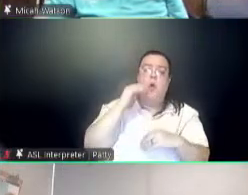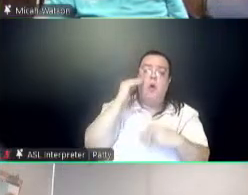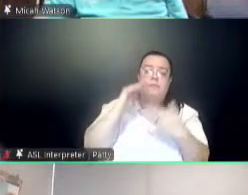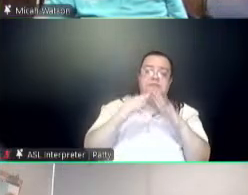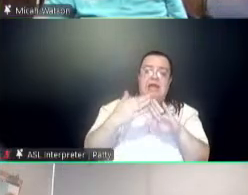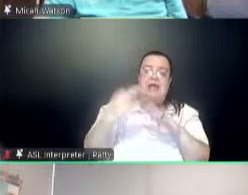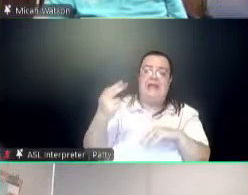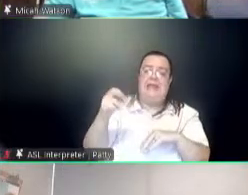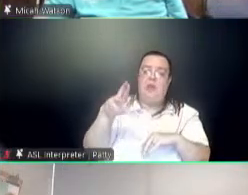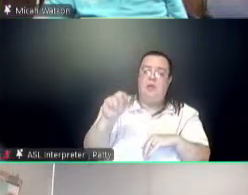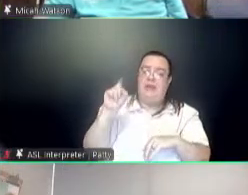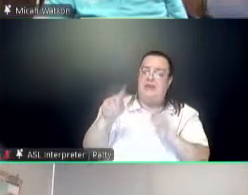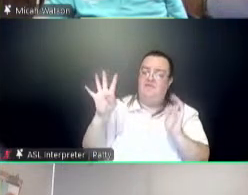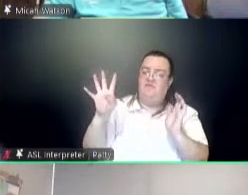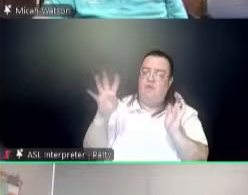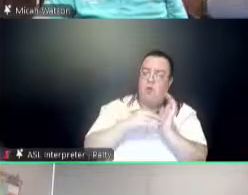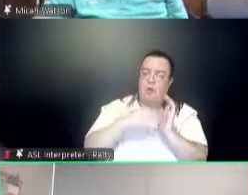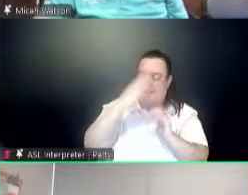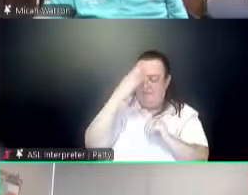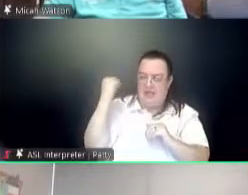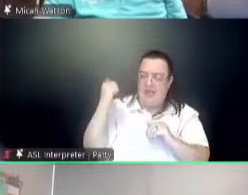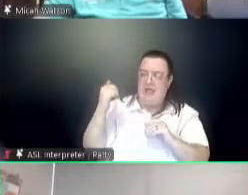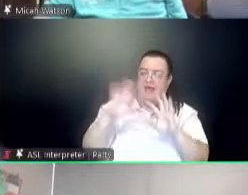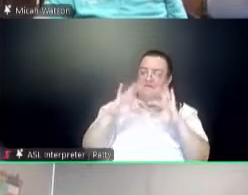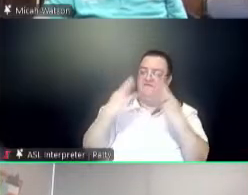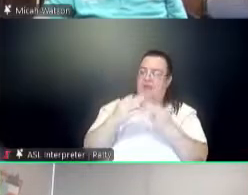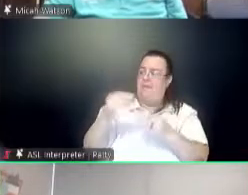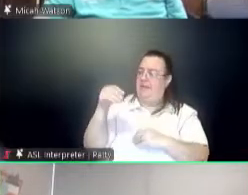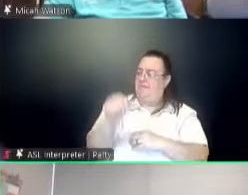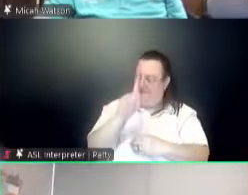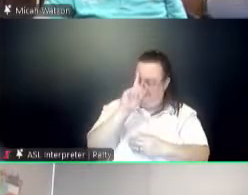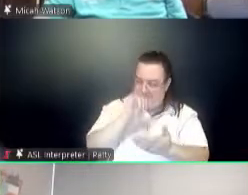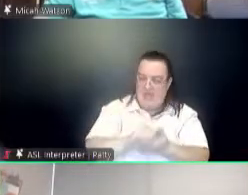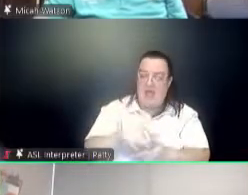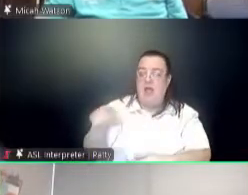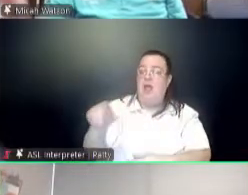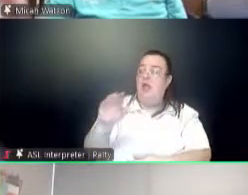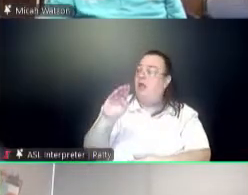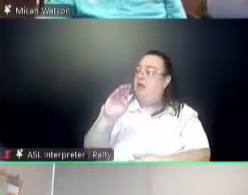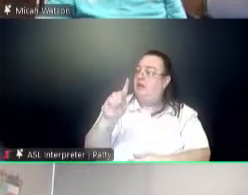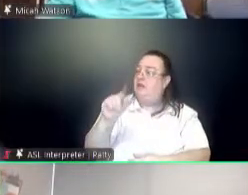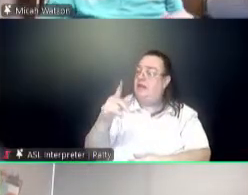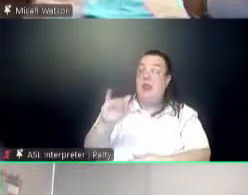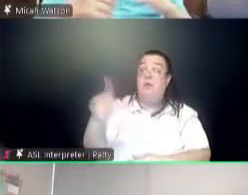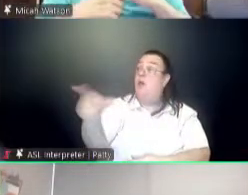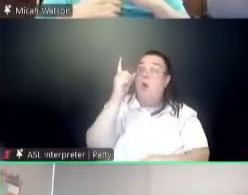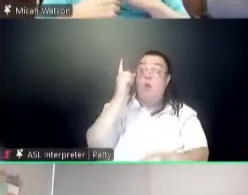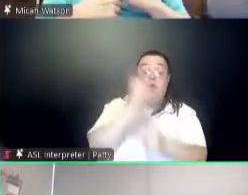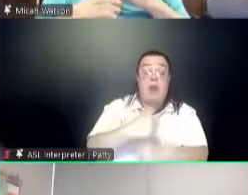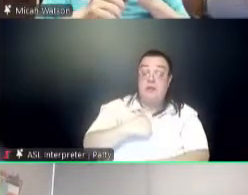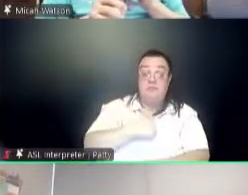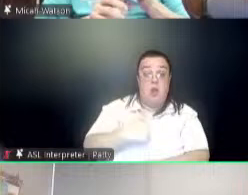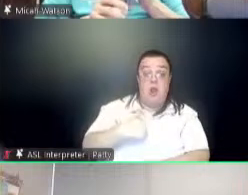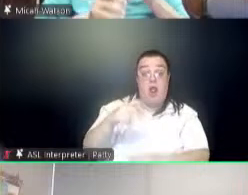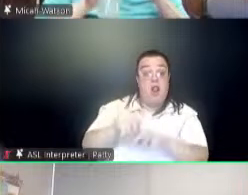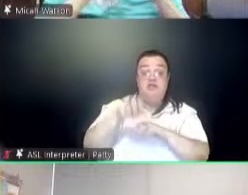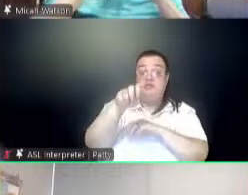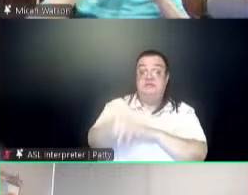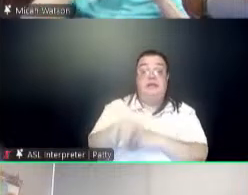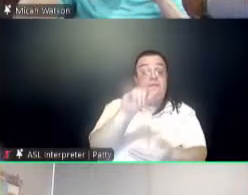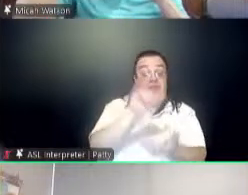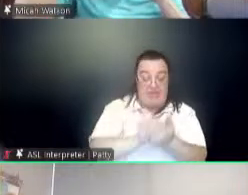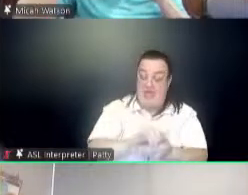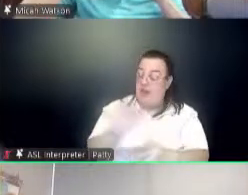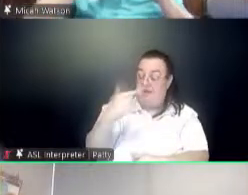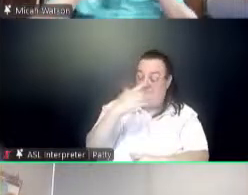banners are funded by the families? You're right. I'm sorry. I went right over that. Thank you for bringing that up. One of the reasons why